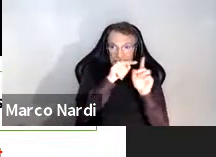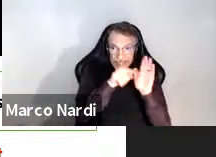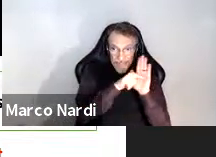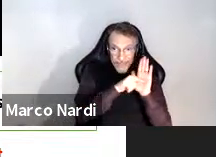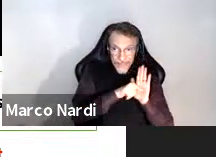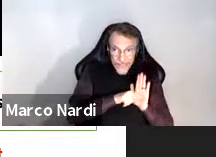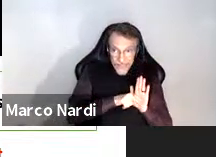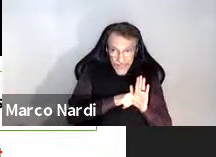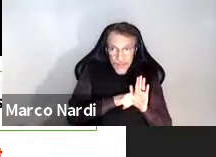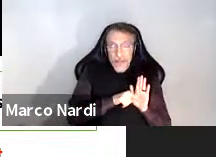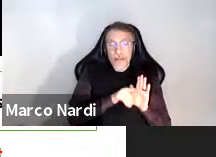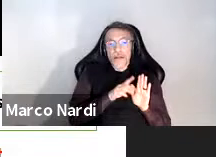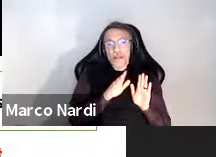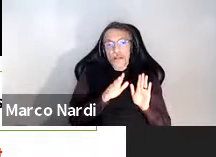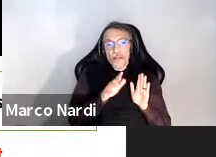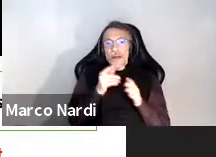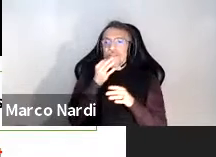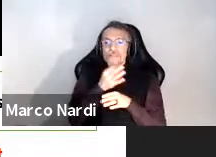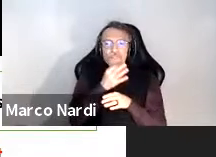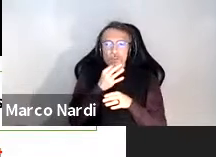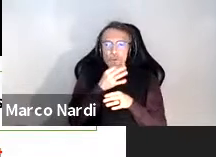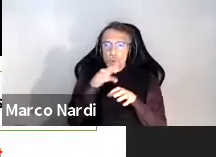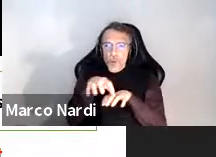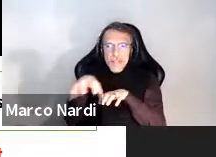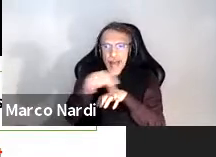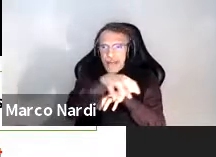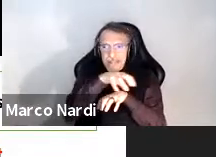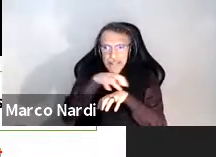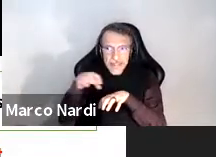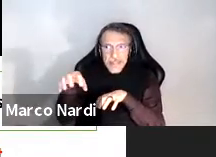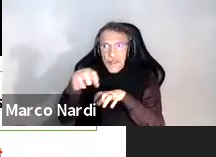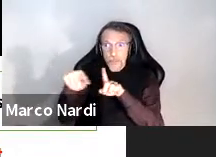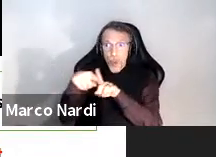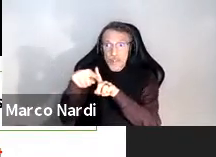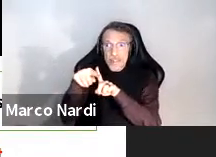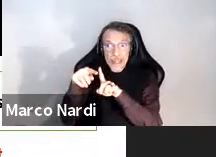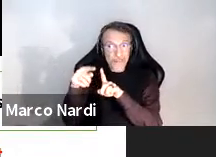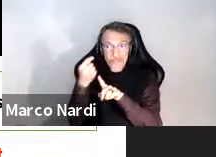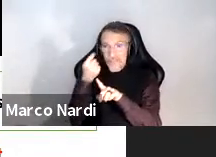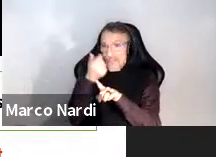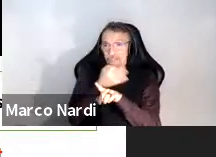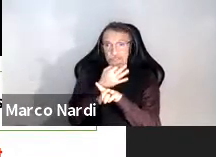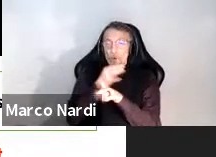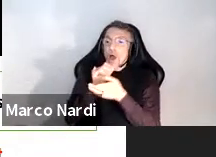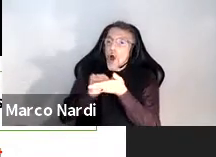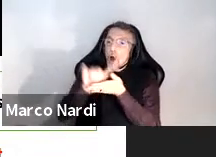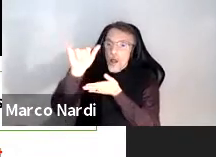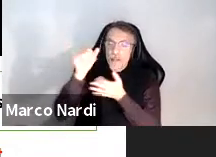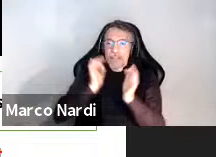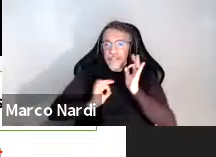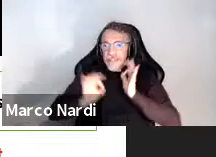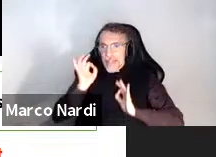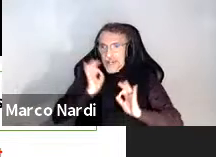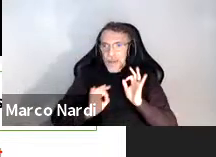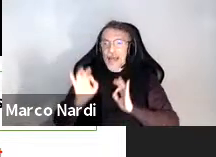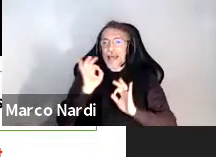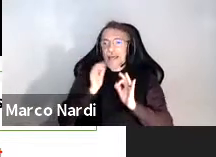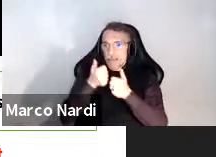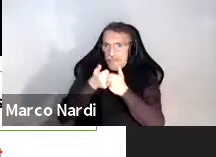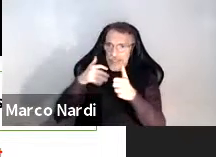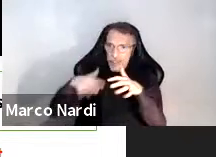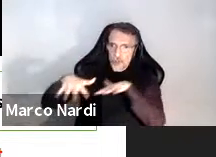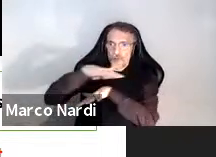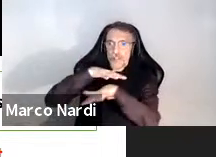few sectors had a positive impact, particularly the online and entertainment industry,